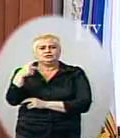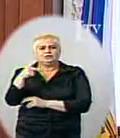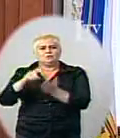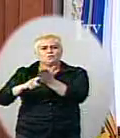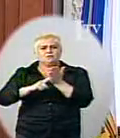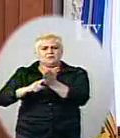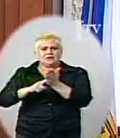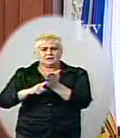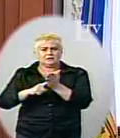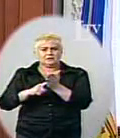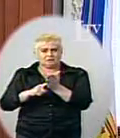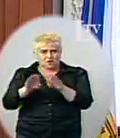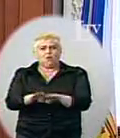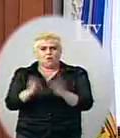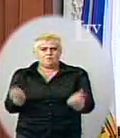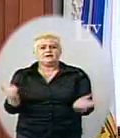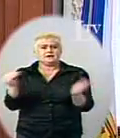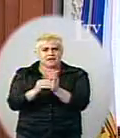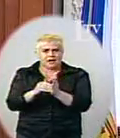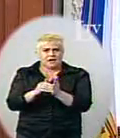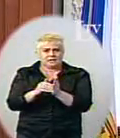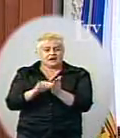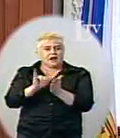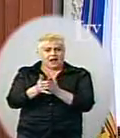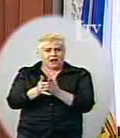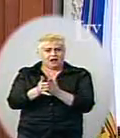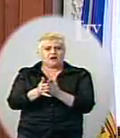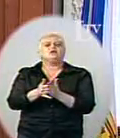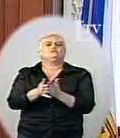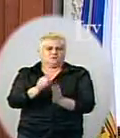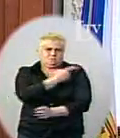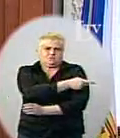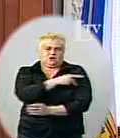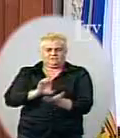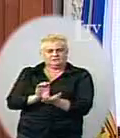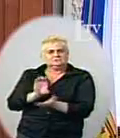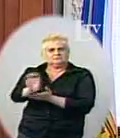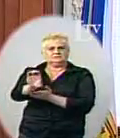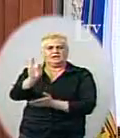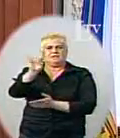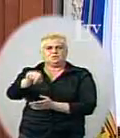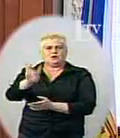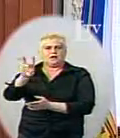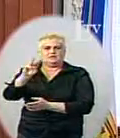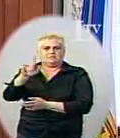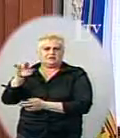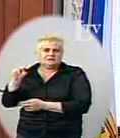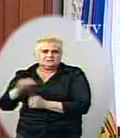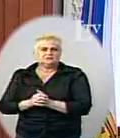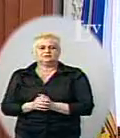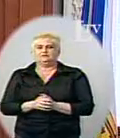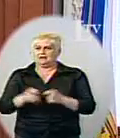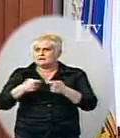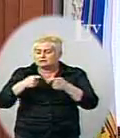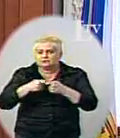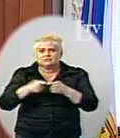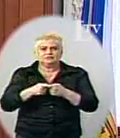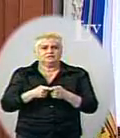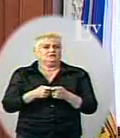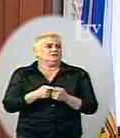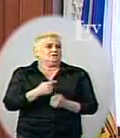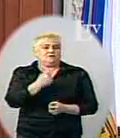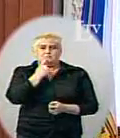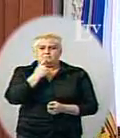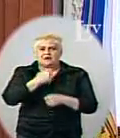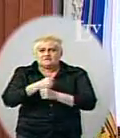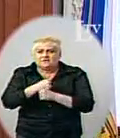$8.8 million provincial investment. Electricians, metal fabricators, sheet